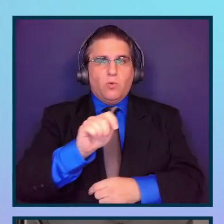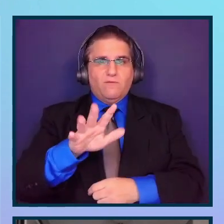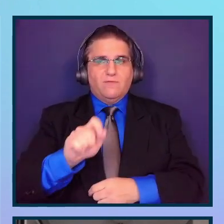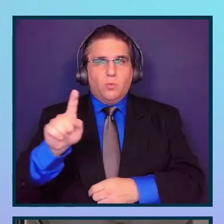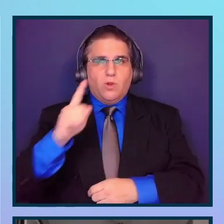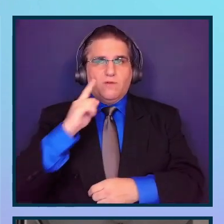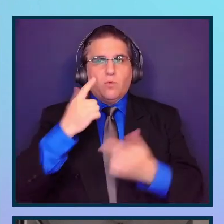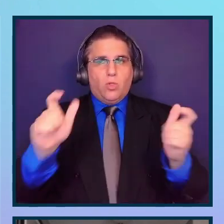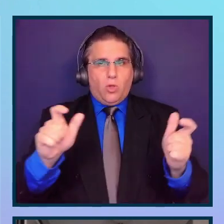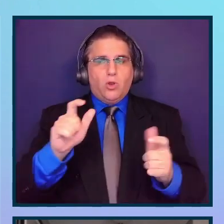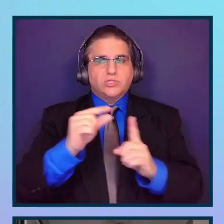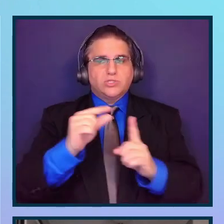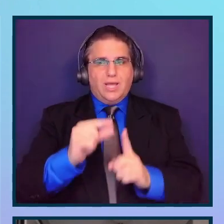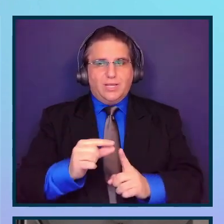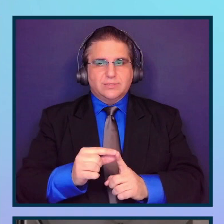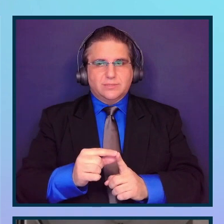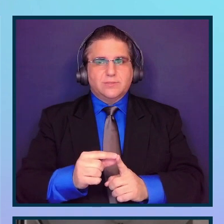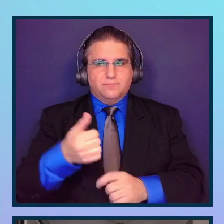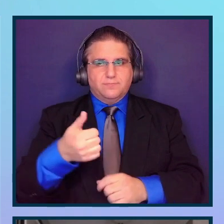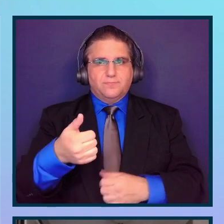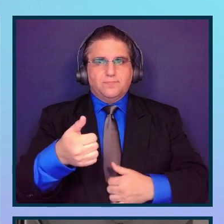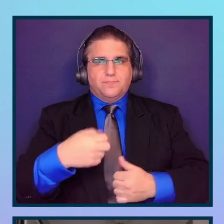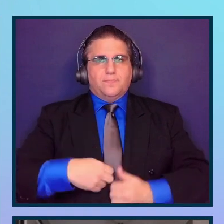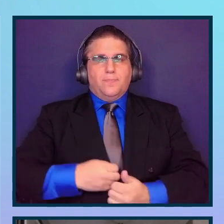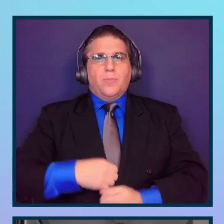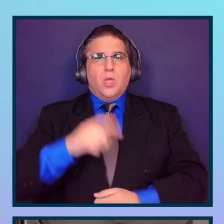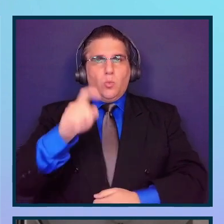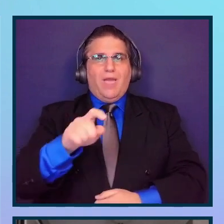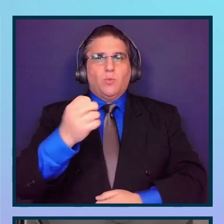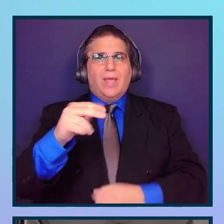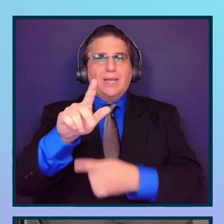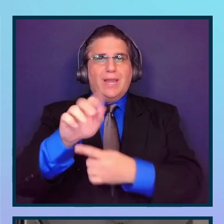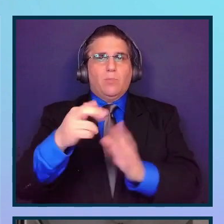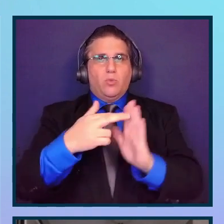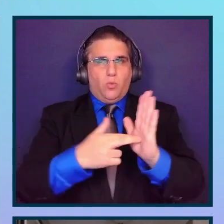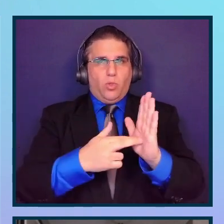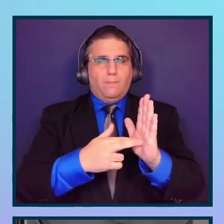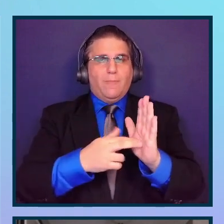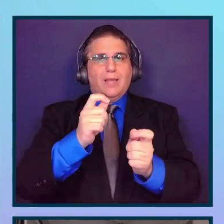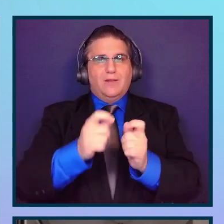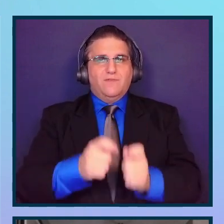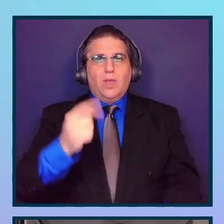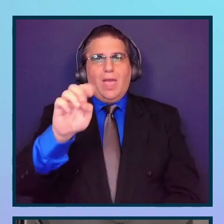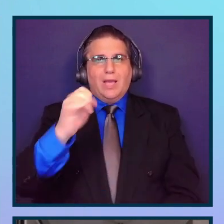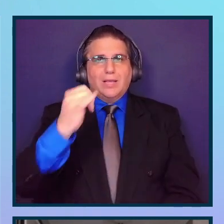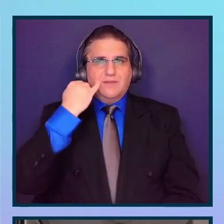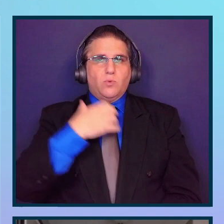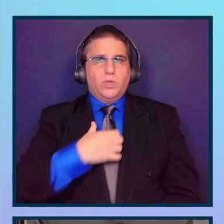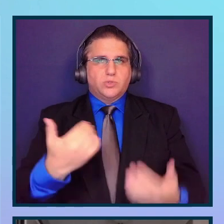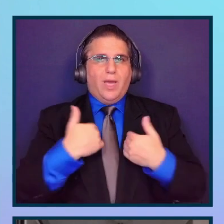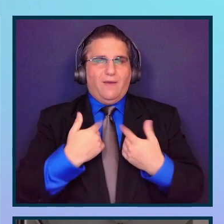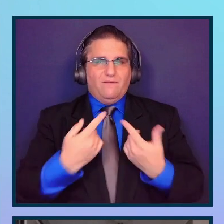text. You will have to enable this rule by configuring Axe if you wish to have it start